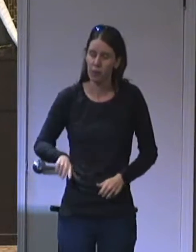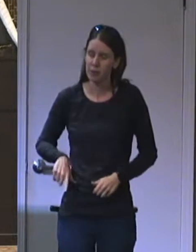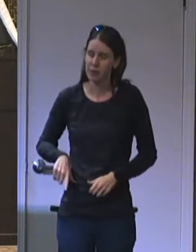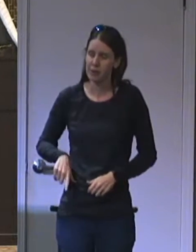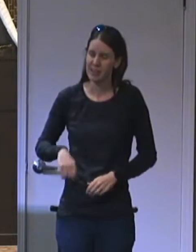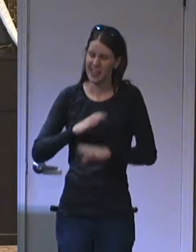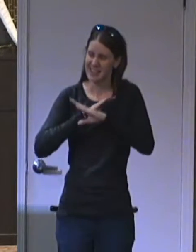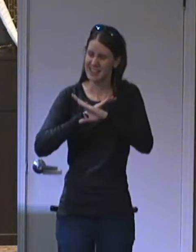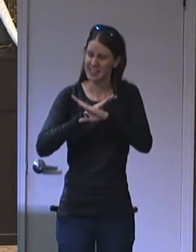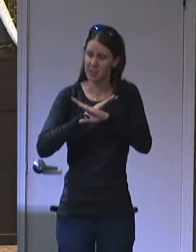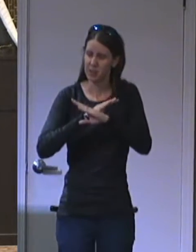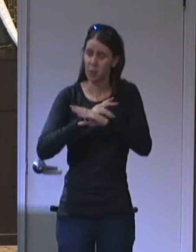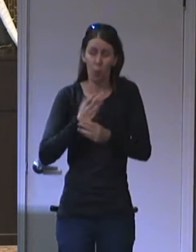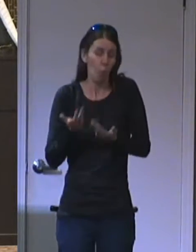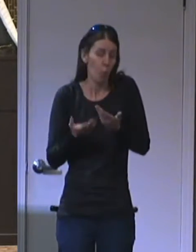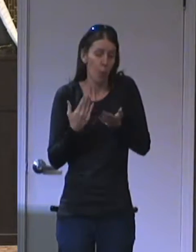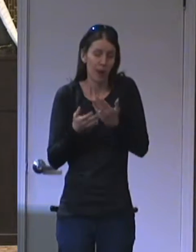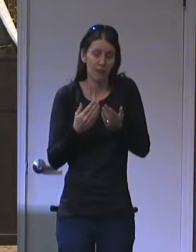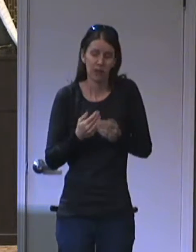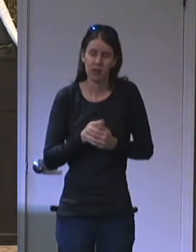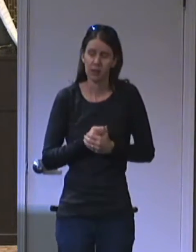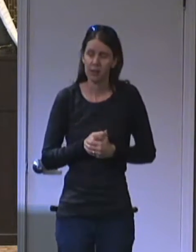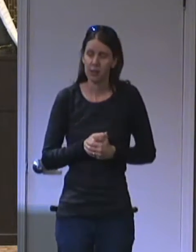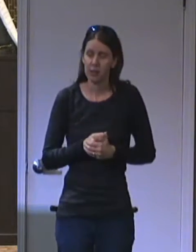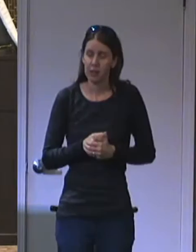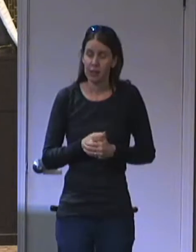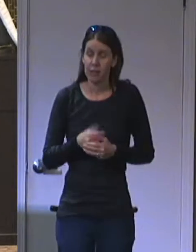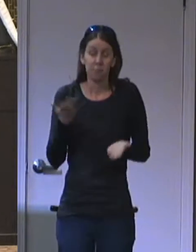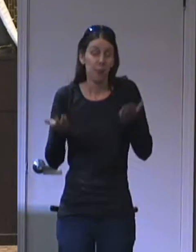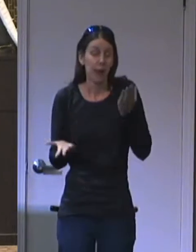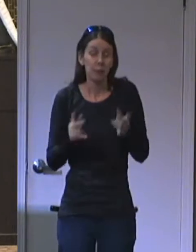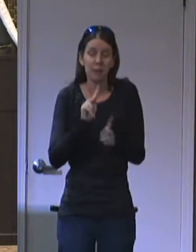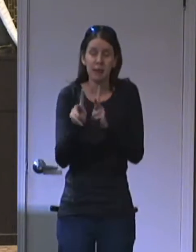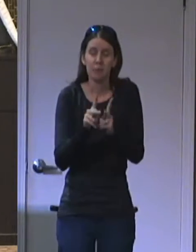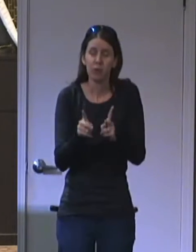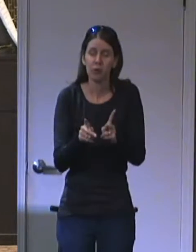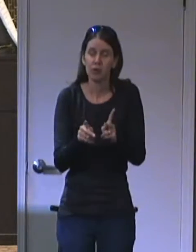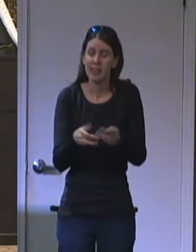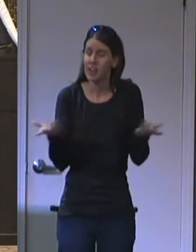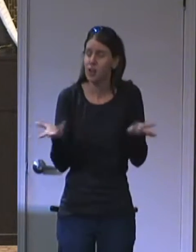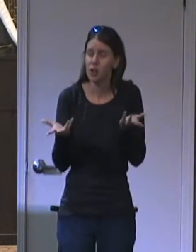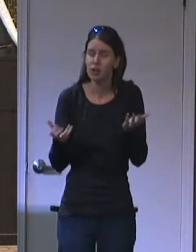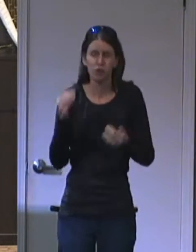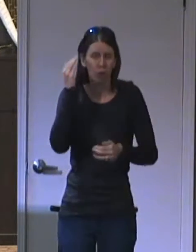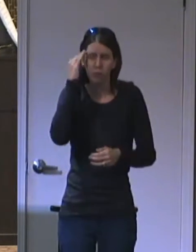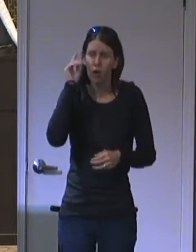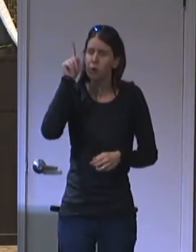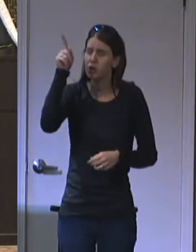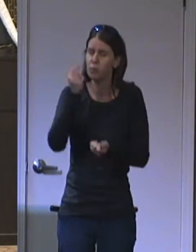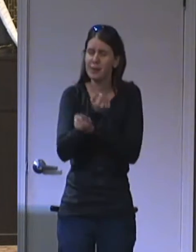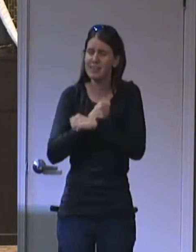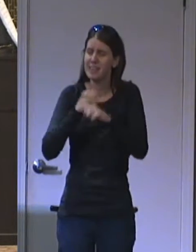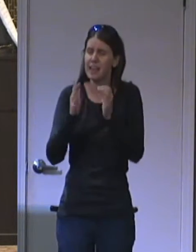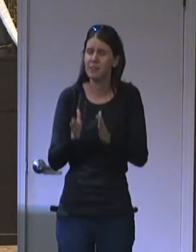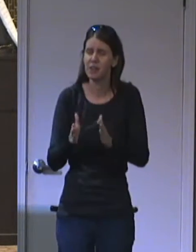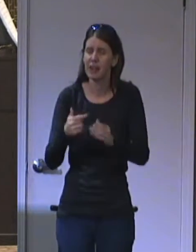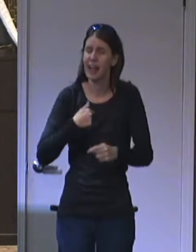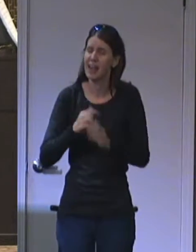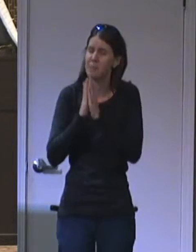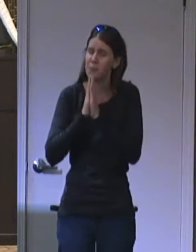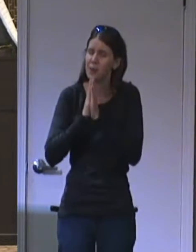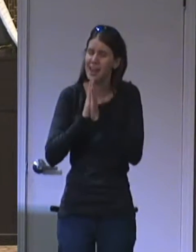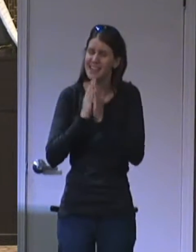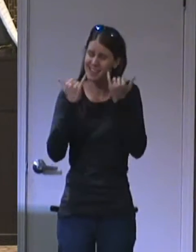lives, whatever that is. For those who have come and have never yet truly accepted the Lord Jesus Christ, I pray that today they